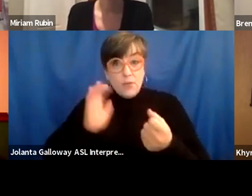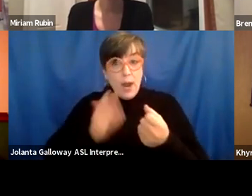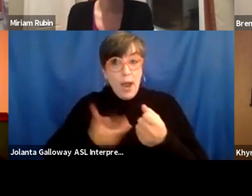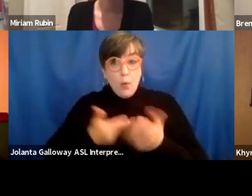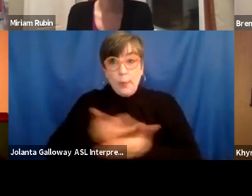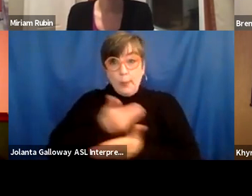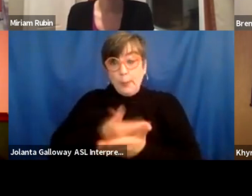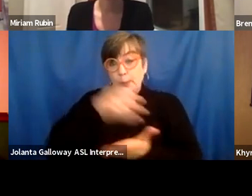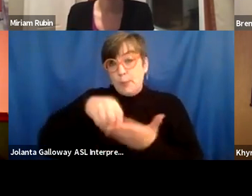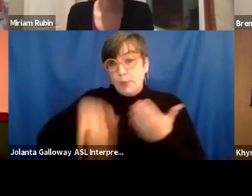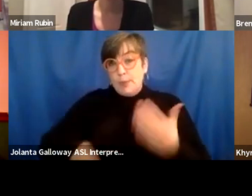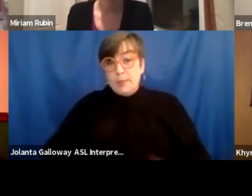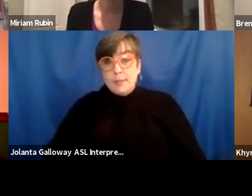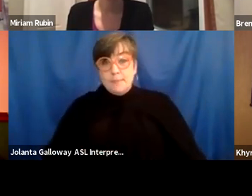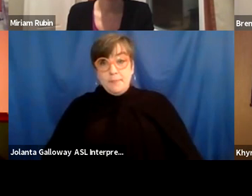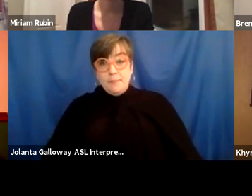students?